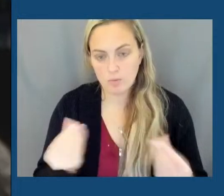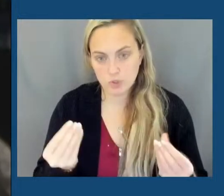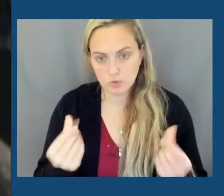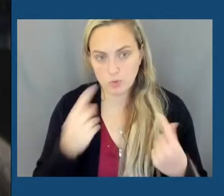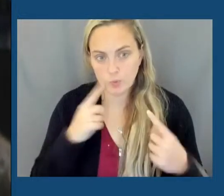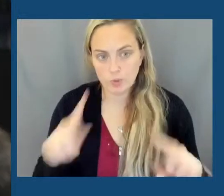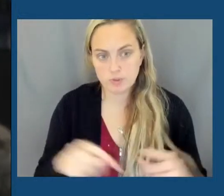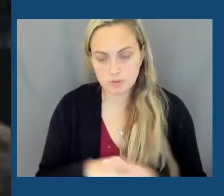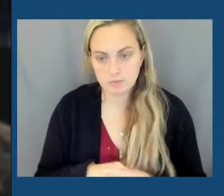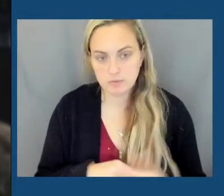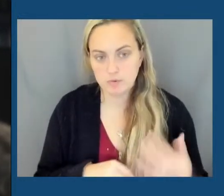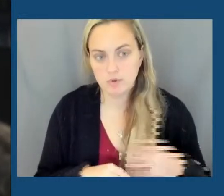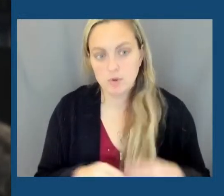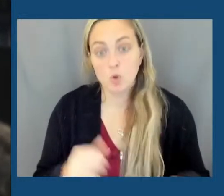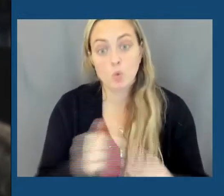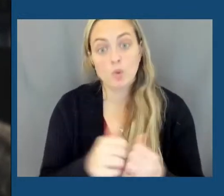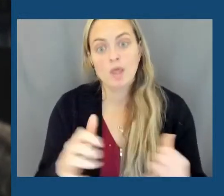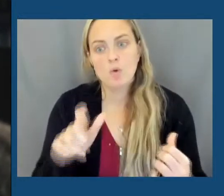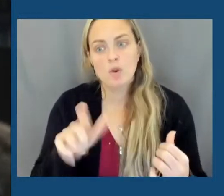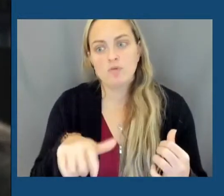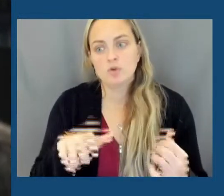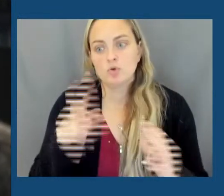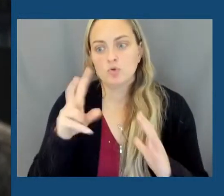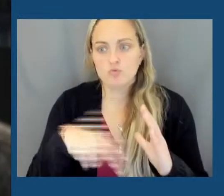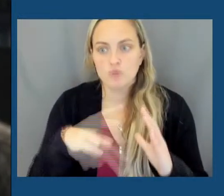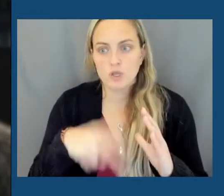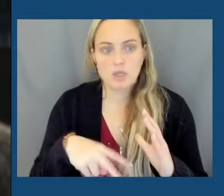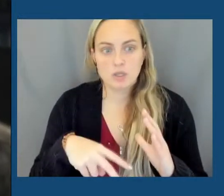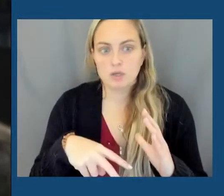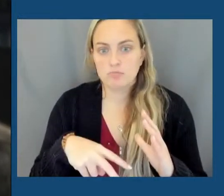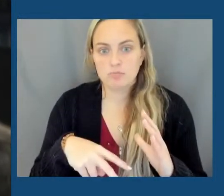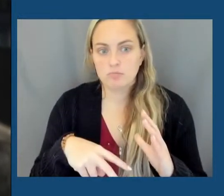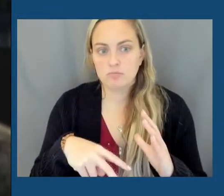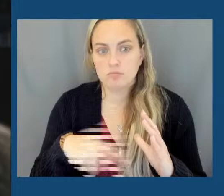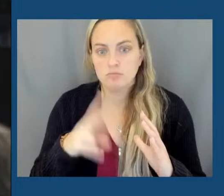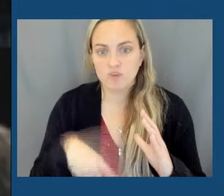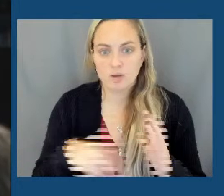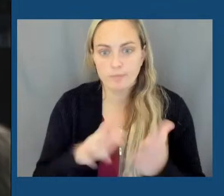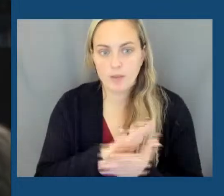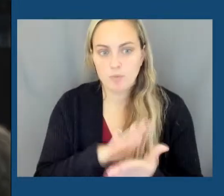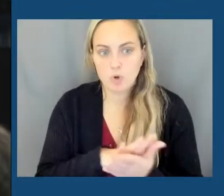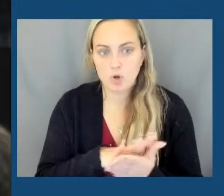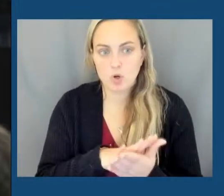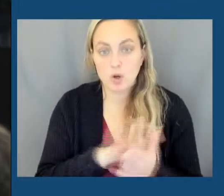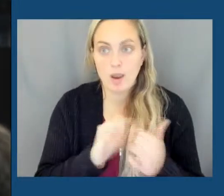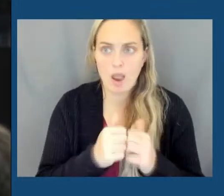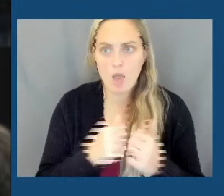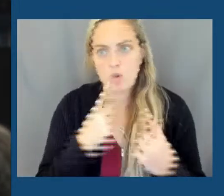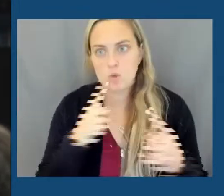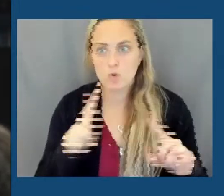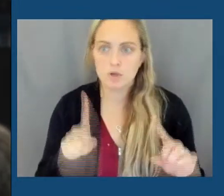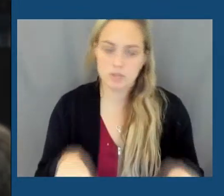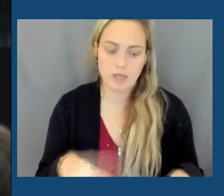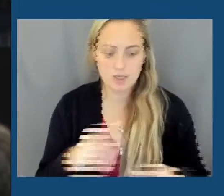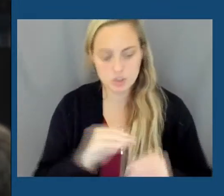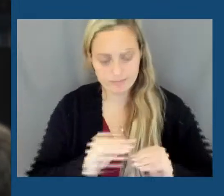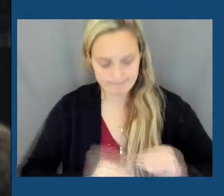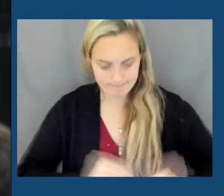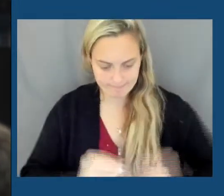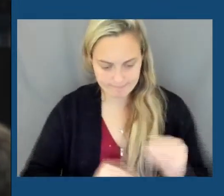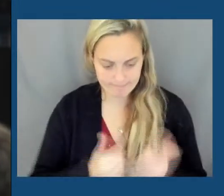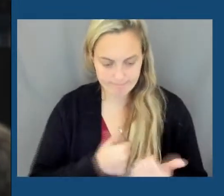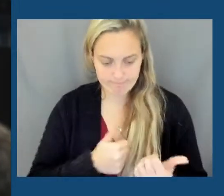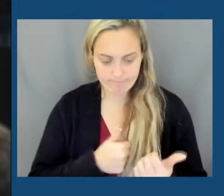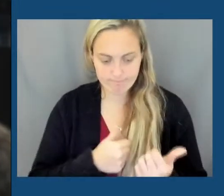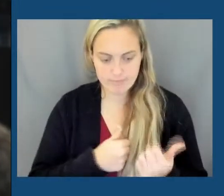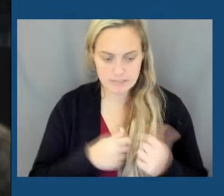works without having to read a thing, like read a piece of paper of how this material works. I can just take it apart with